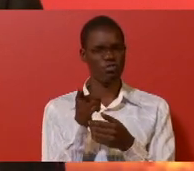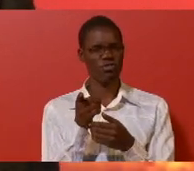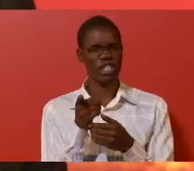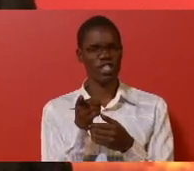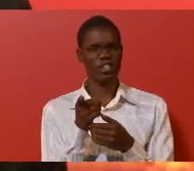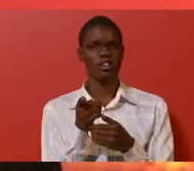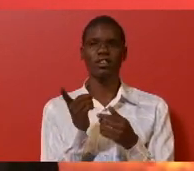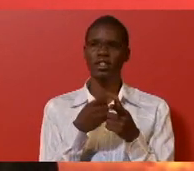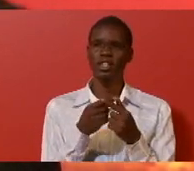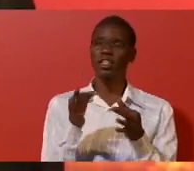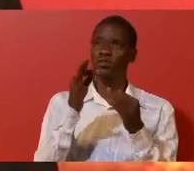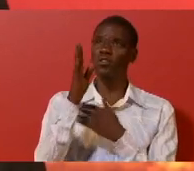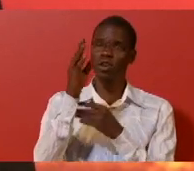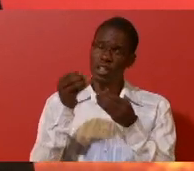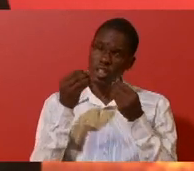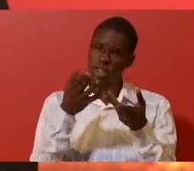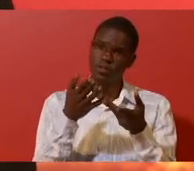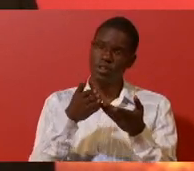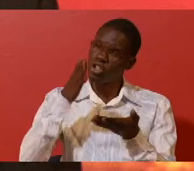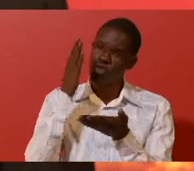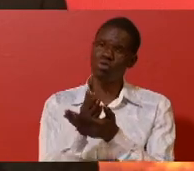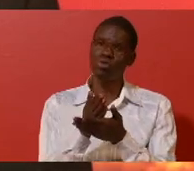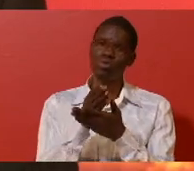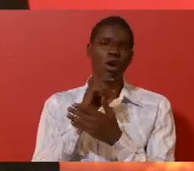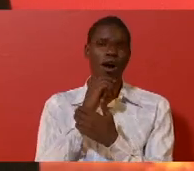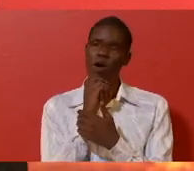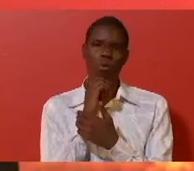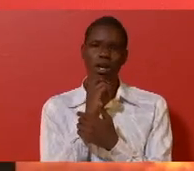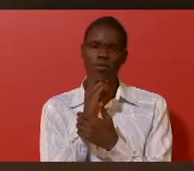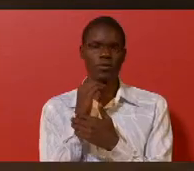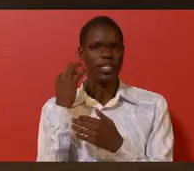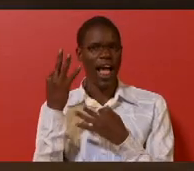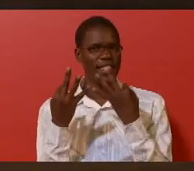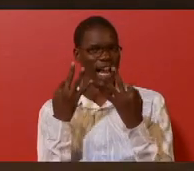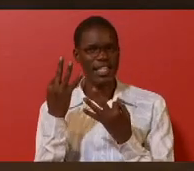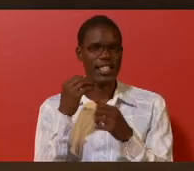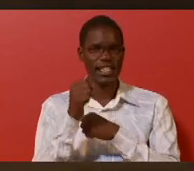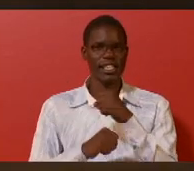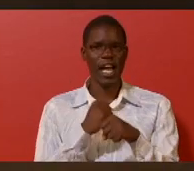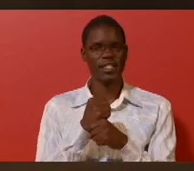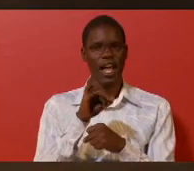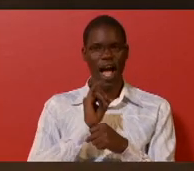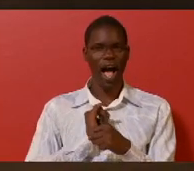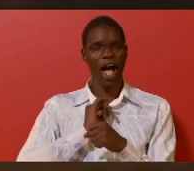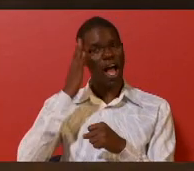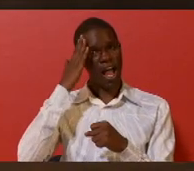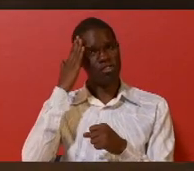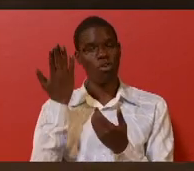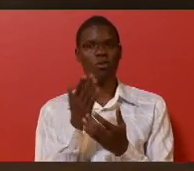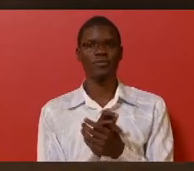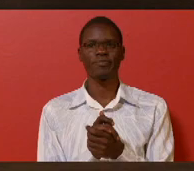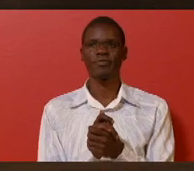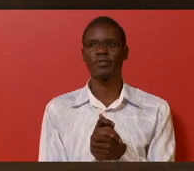gift. And it is 33 years. I know.